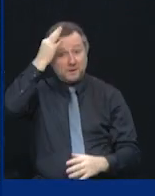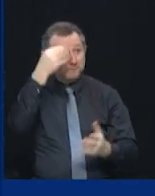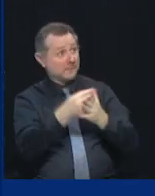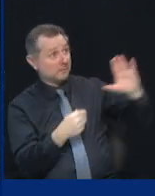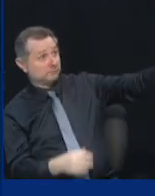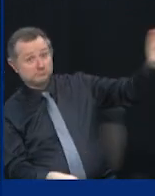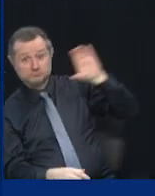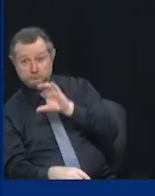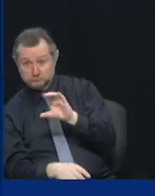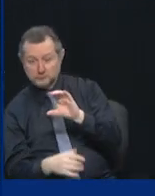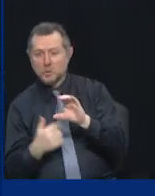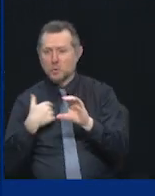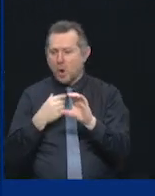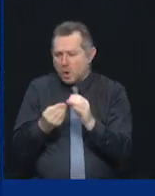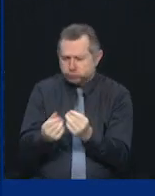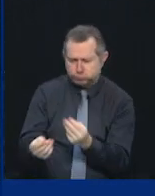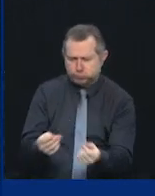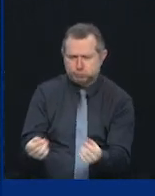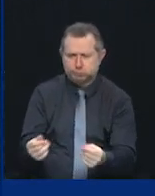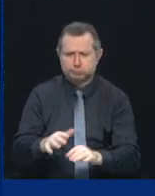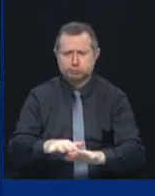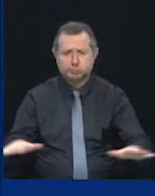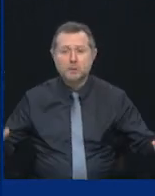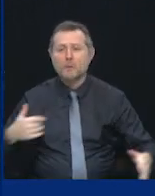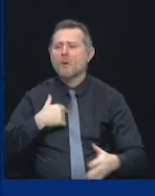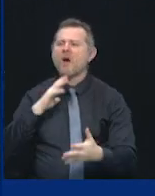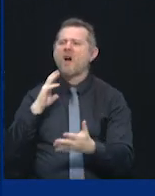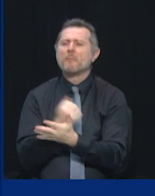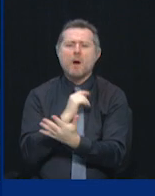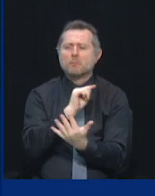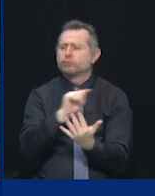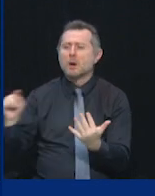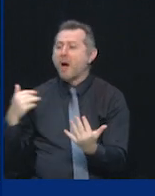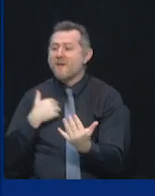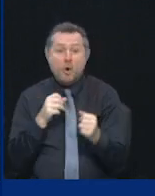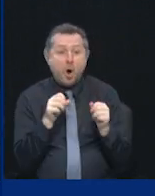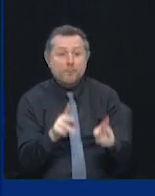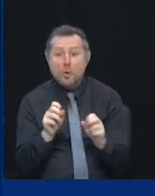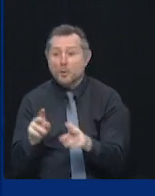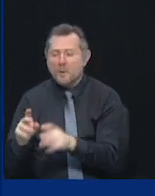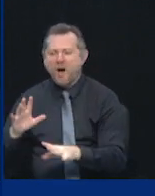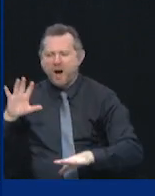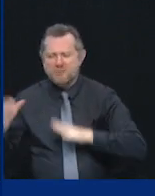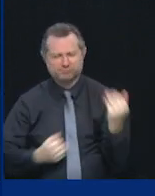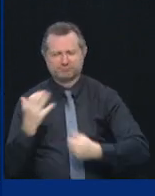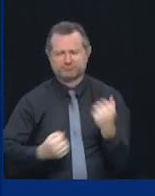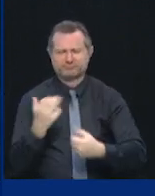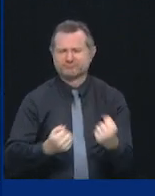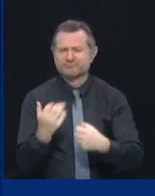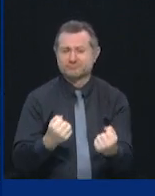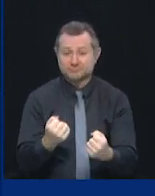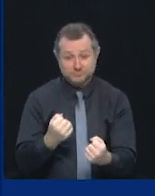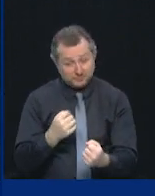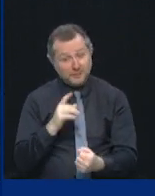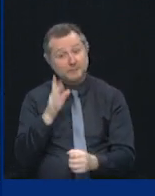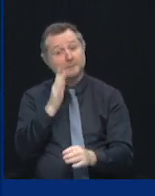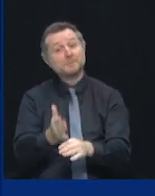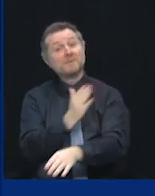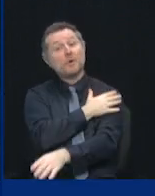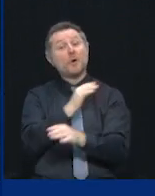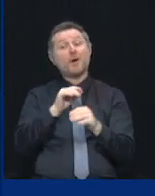going to take this as a pivot moment for New York. We weren't perfect the day before